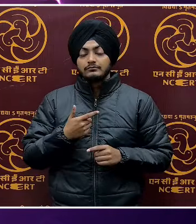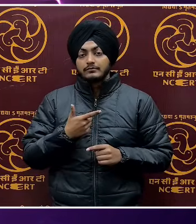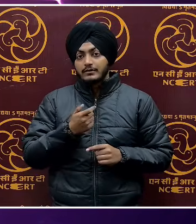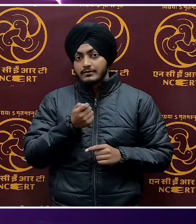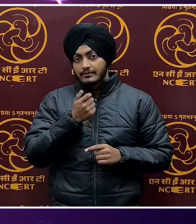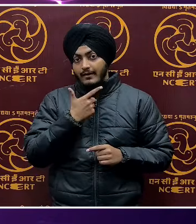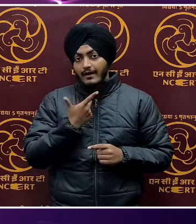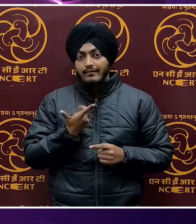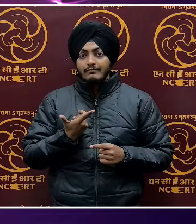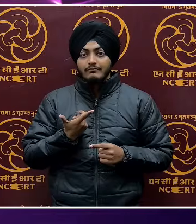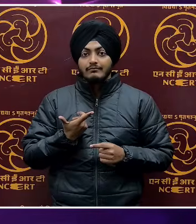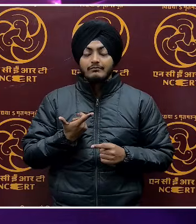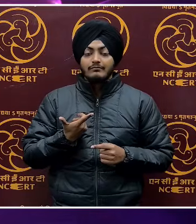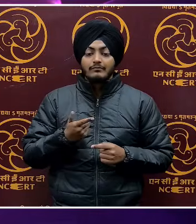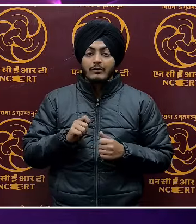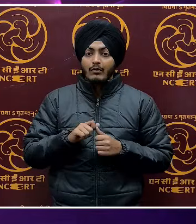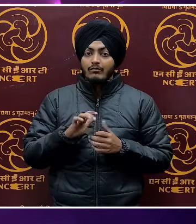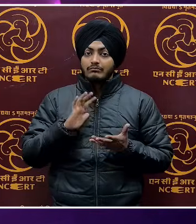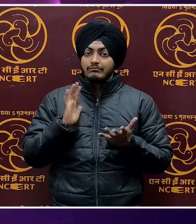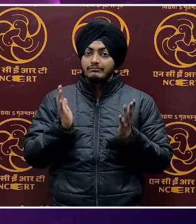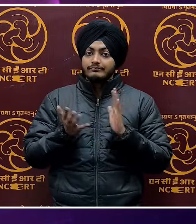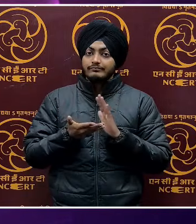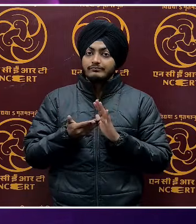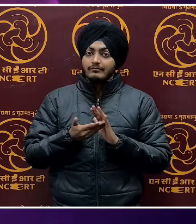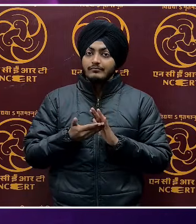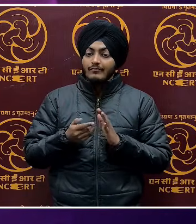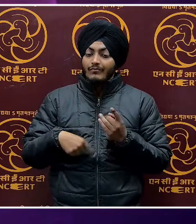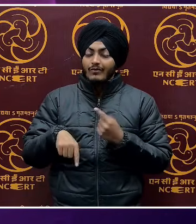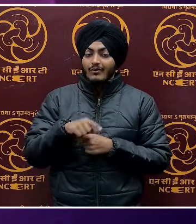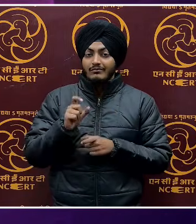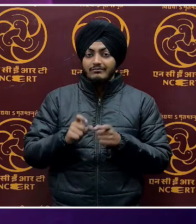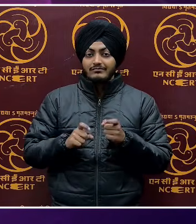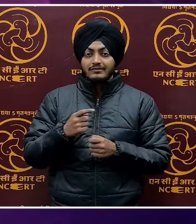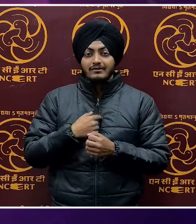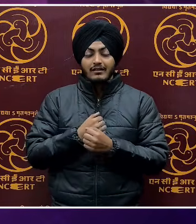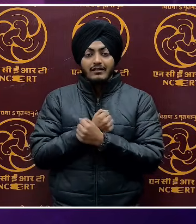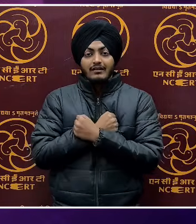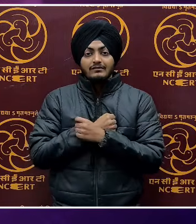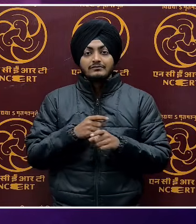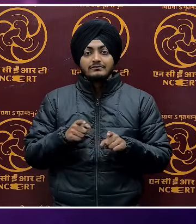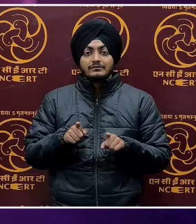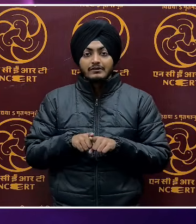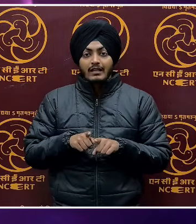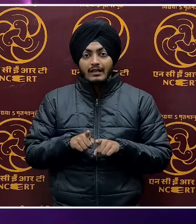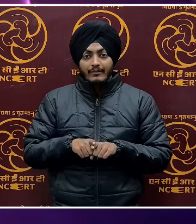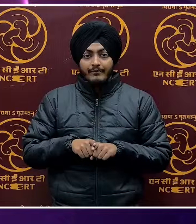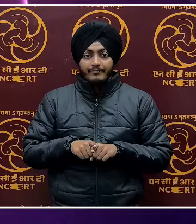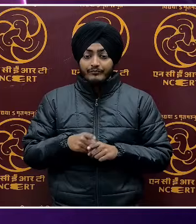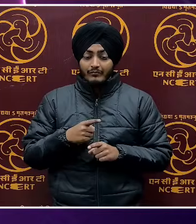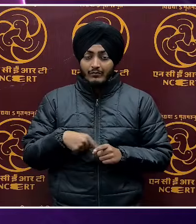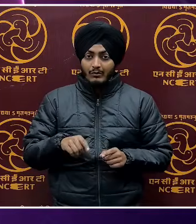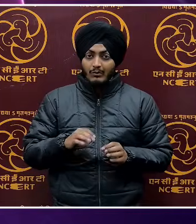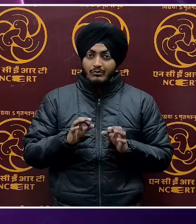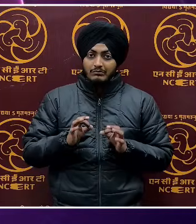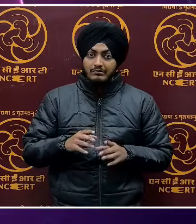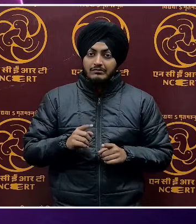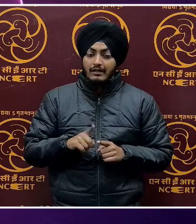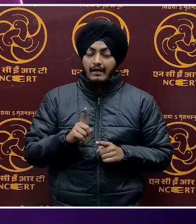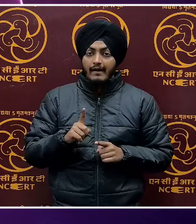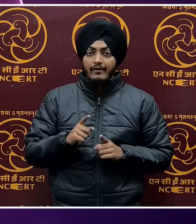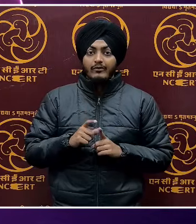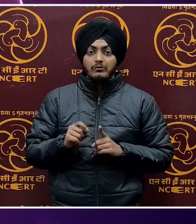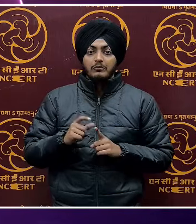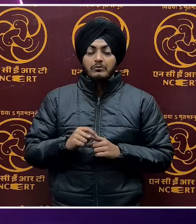all across the globe. Right. Everybody loves to be happy, right, ma'am? Yes, and they say that, you must do one good act